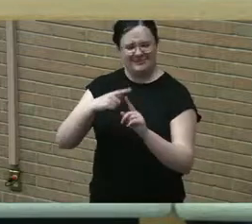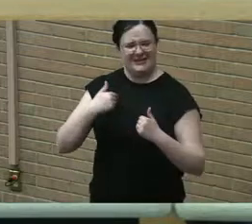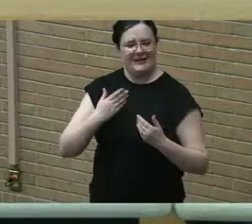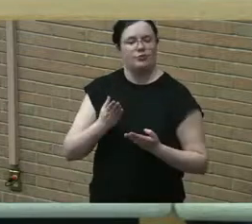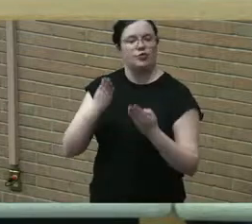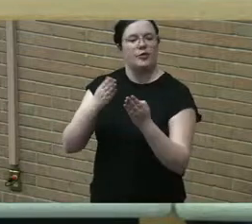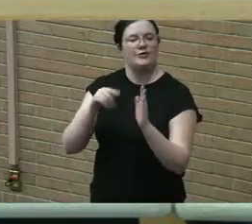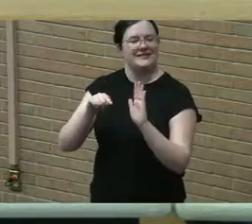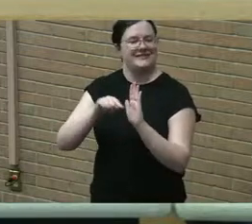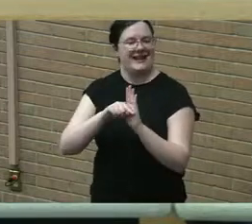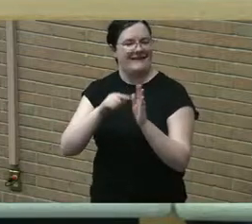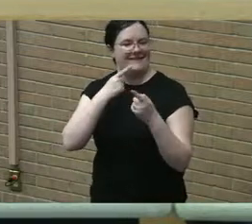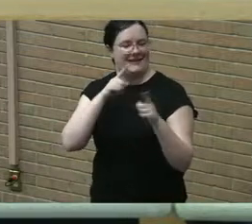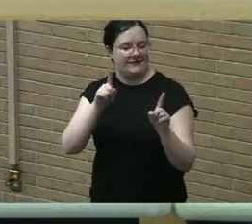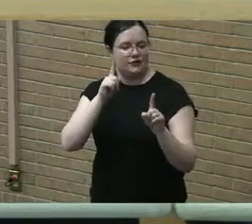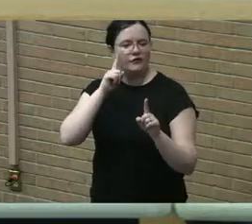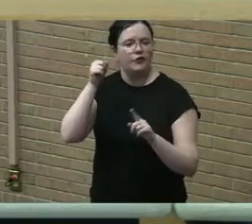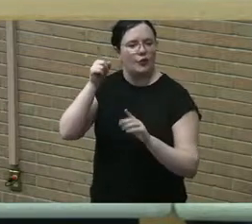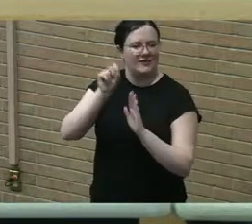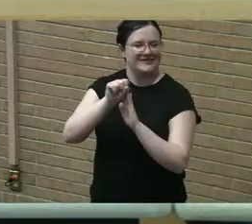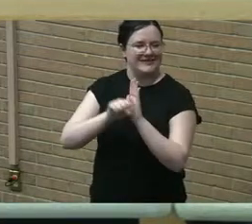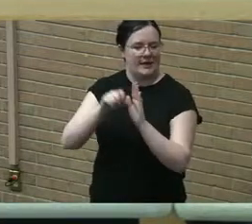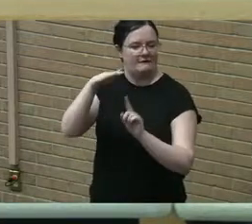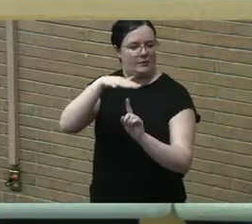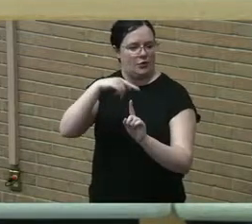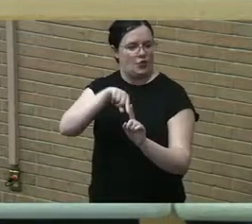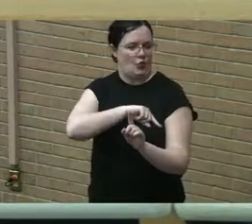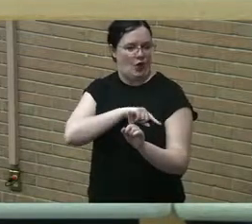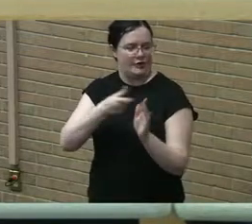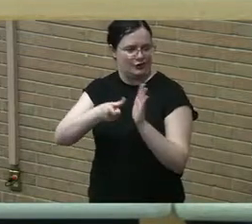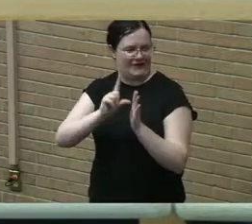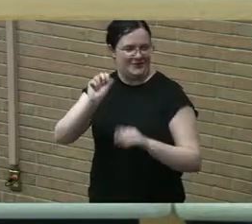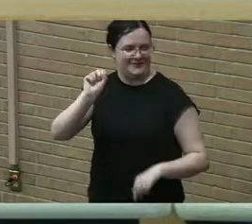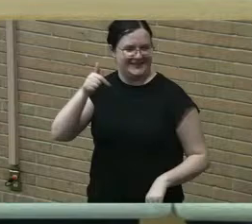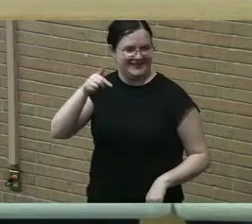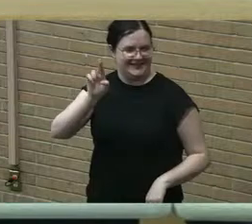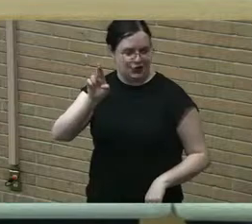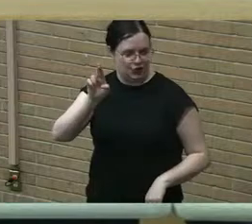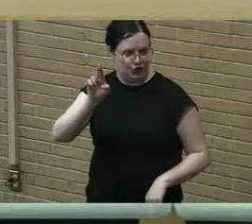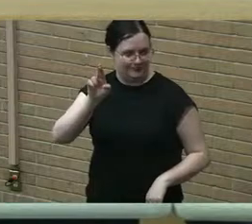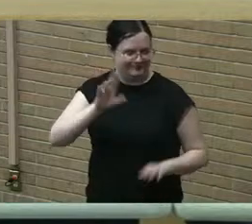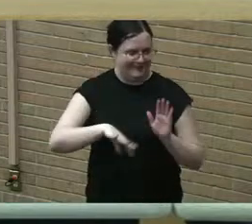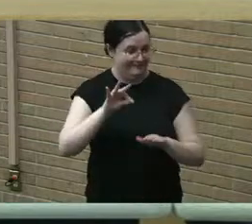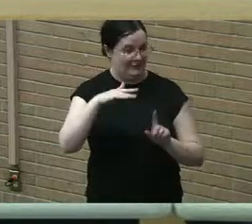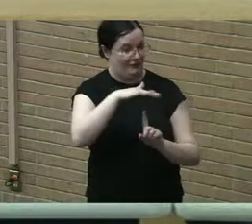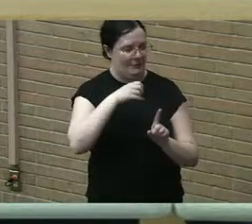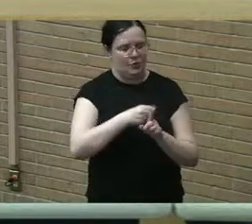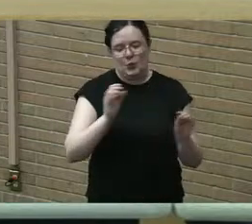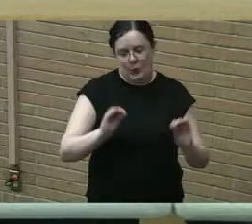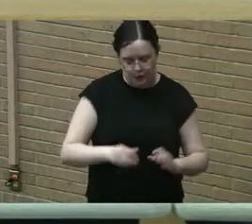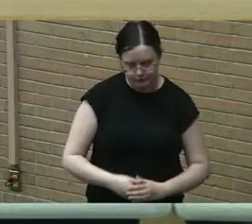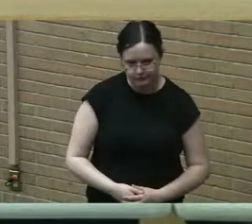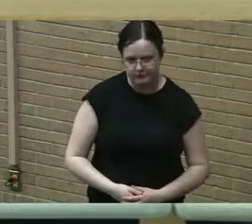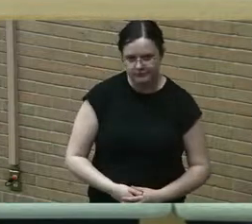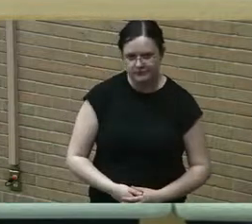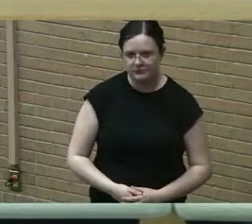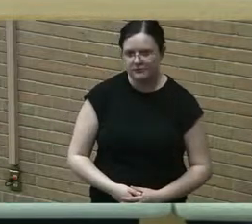under the State Environmental Quality Review Act. Although I don't anticipate